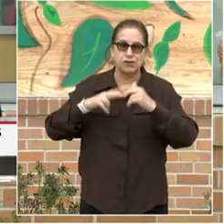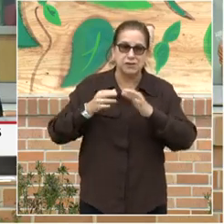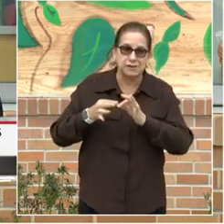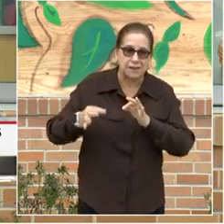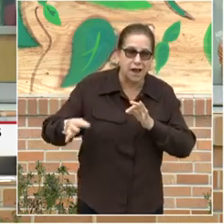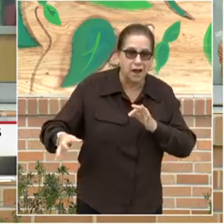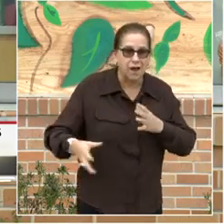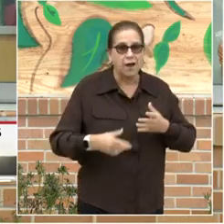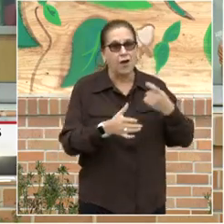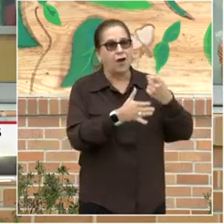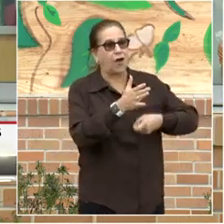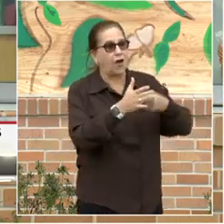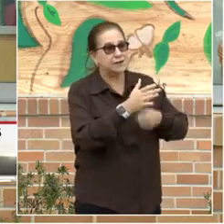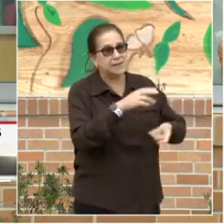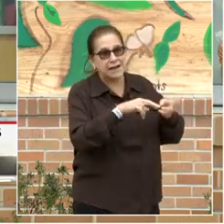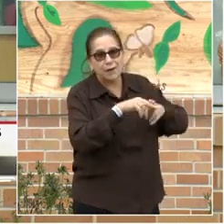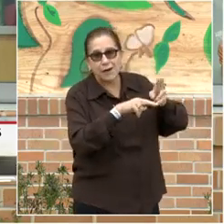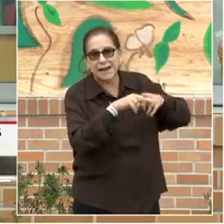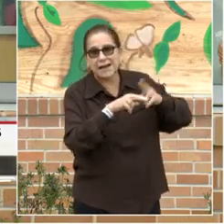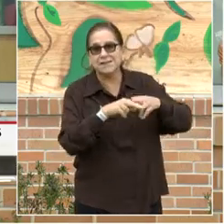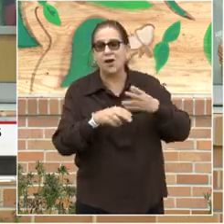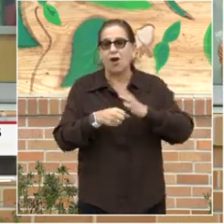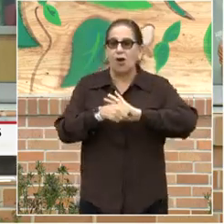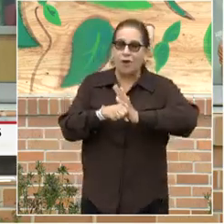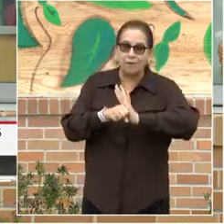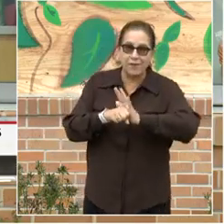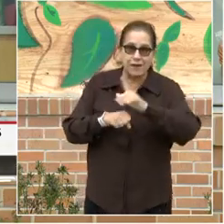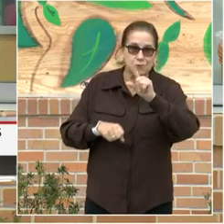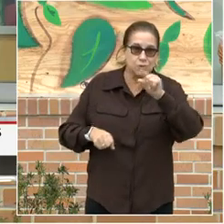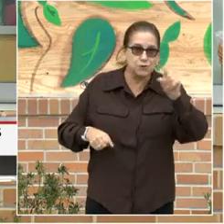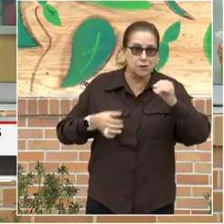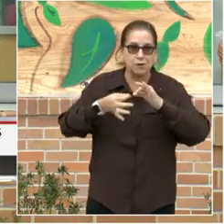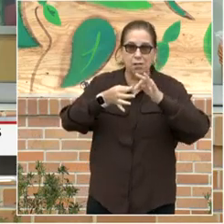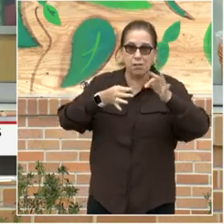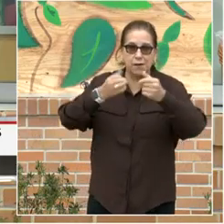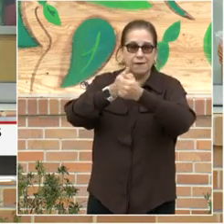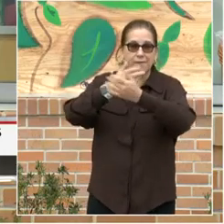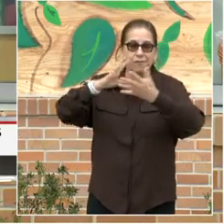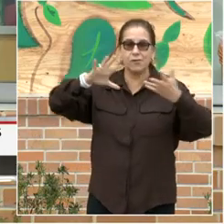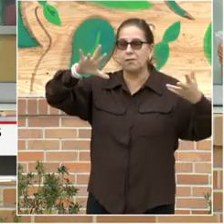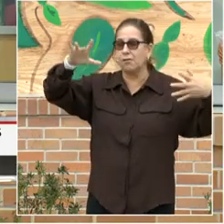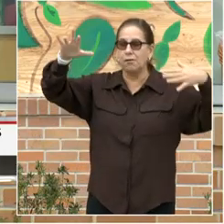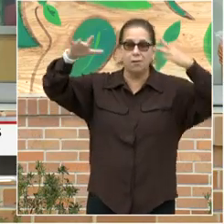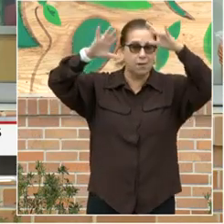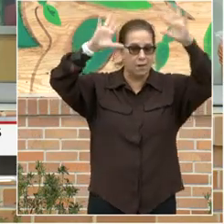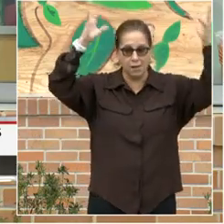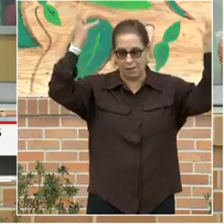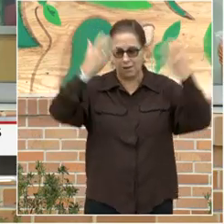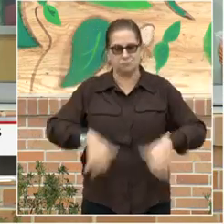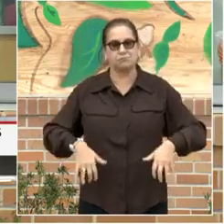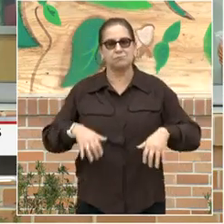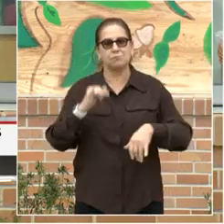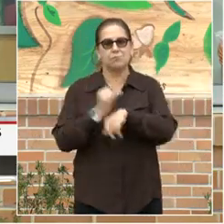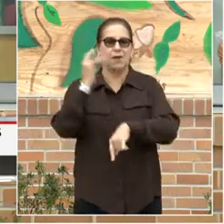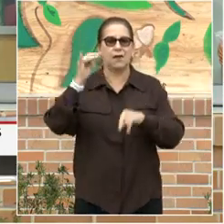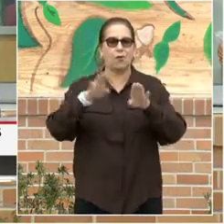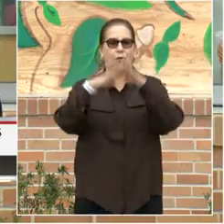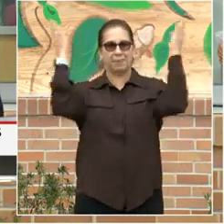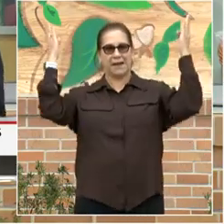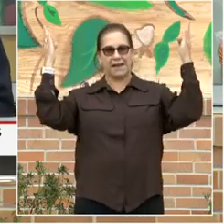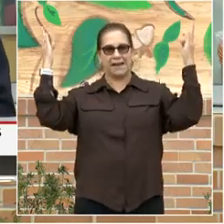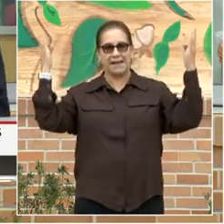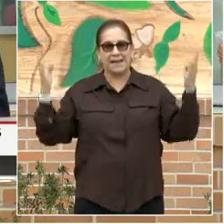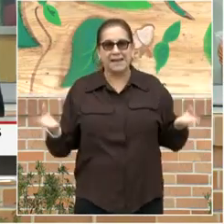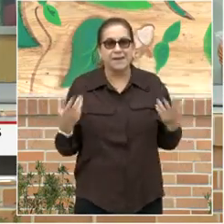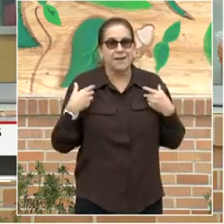cost increases, COVID, supply chain challenges, all sorts of things. They've been here every step of the way, alongside Mayor